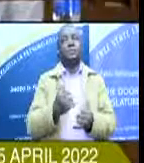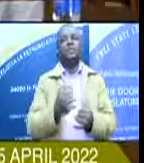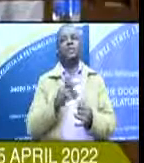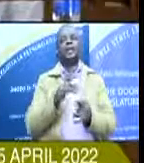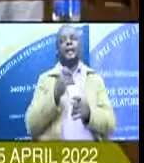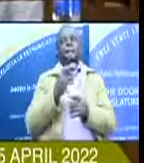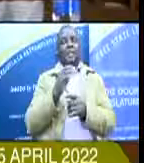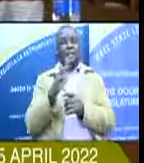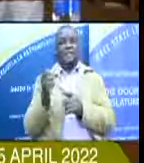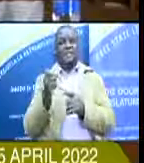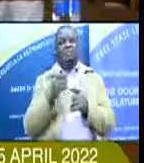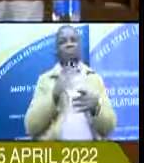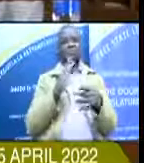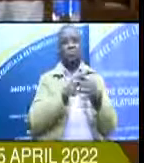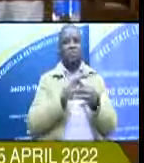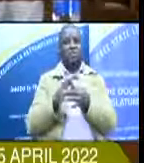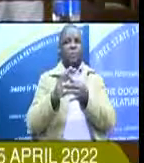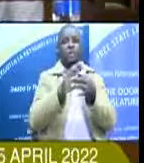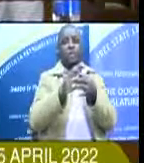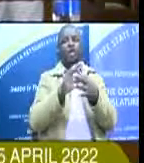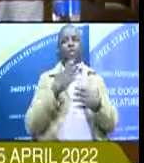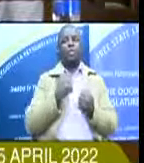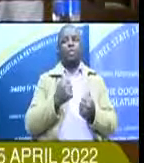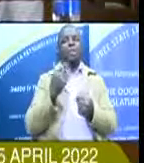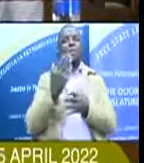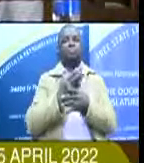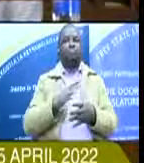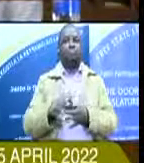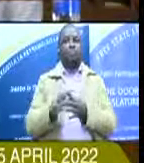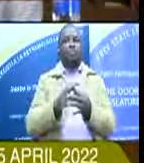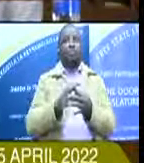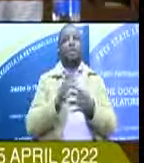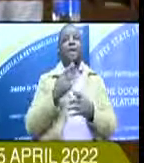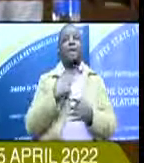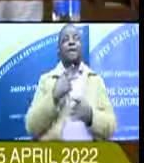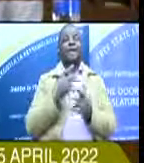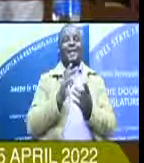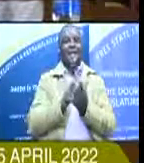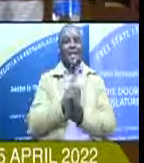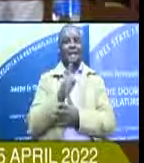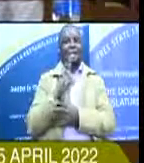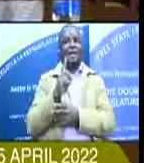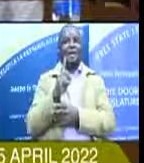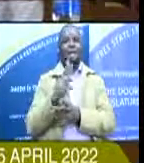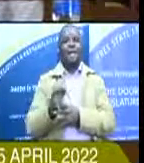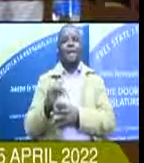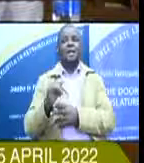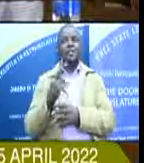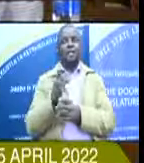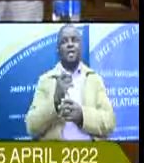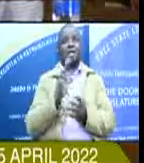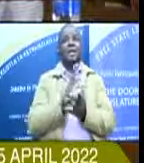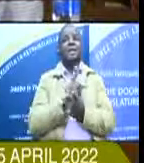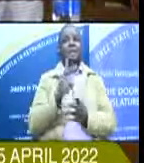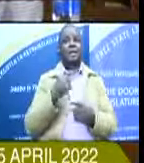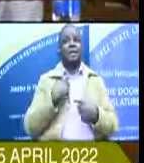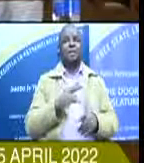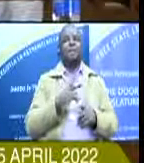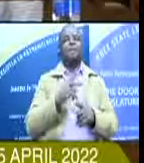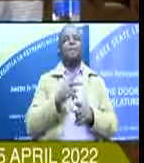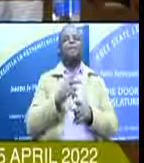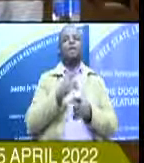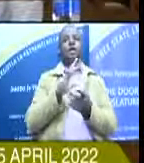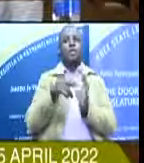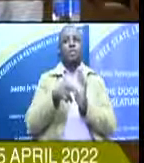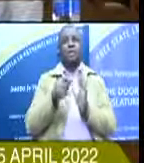cooperation, collaboration, and human solidarity. Since the 11th of May 2018, when I assumed the stewardship